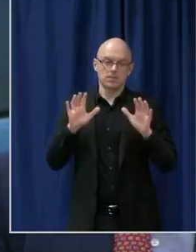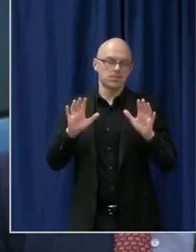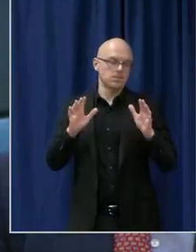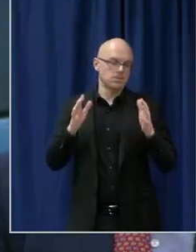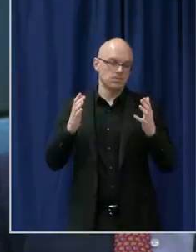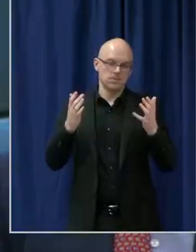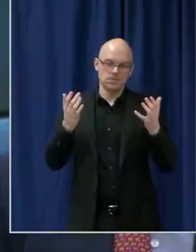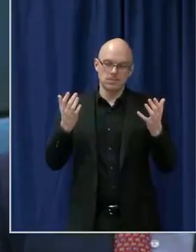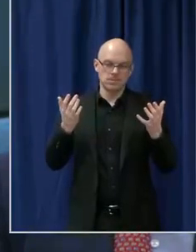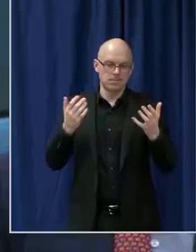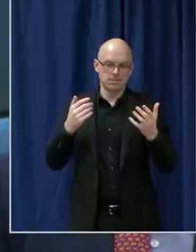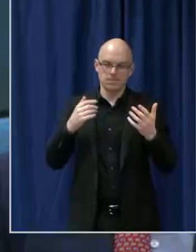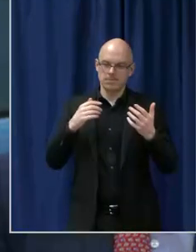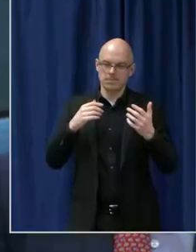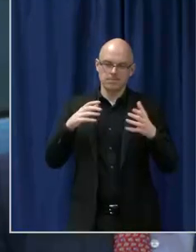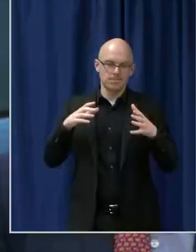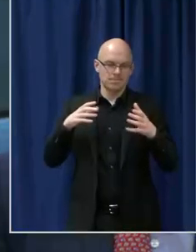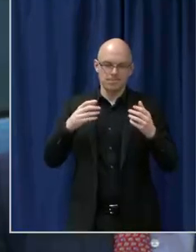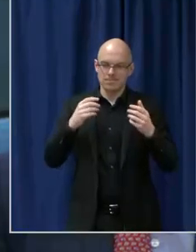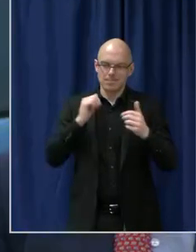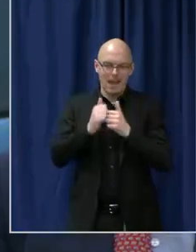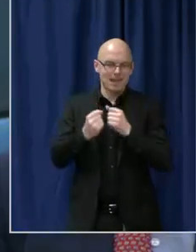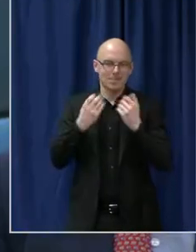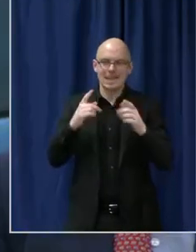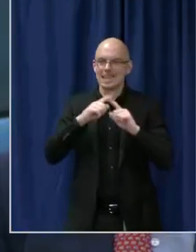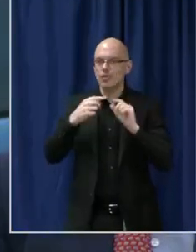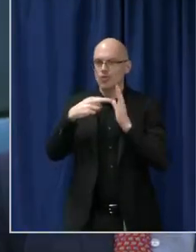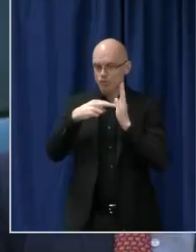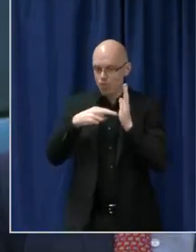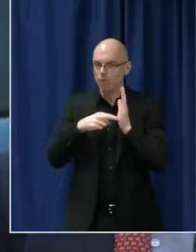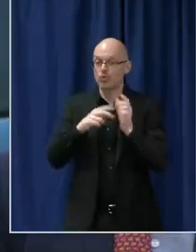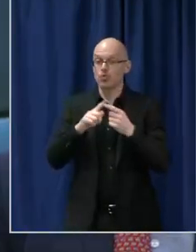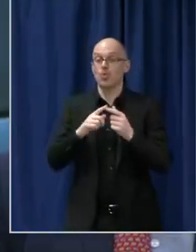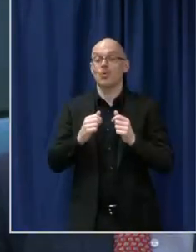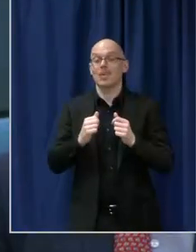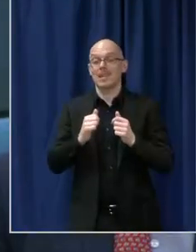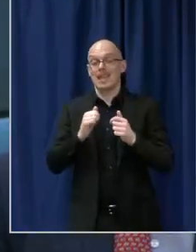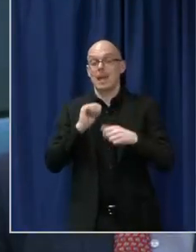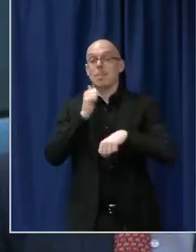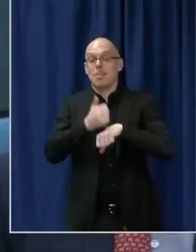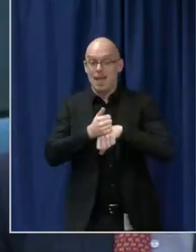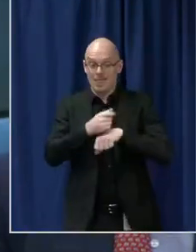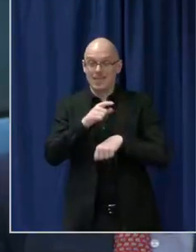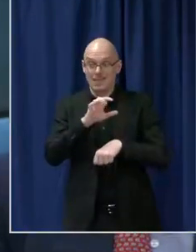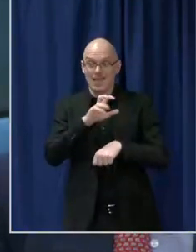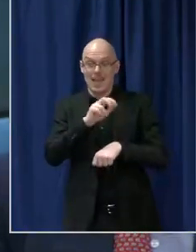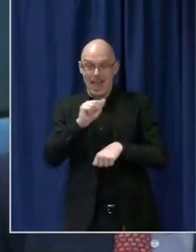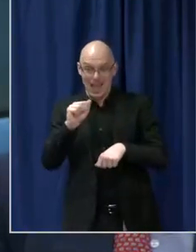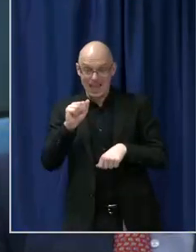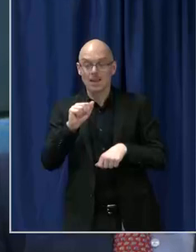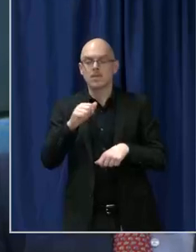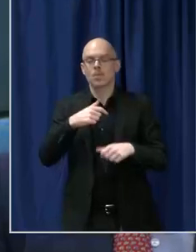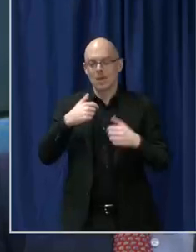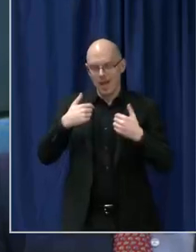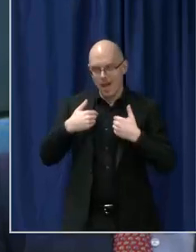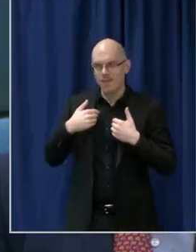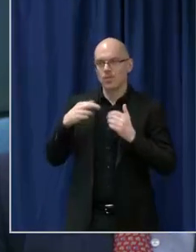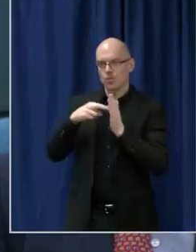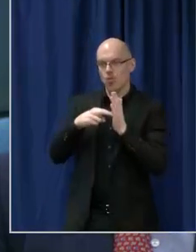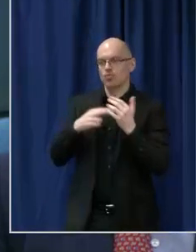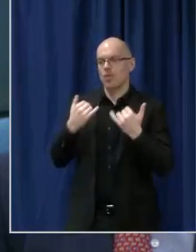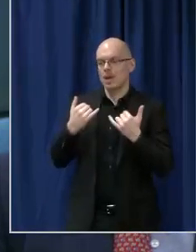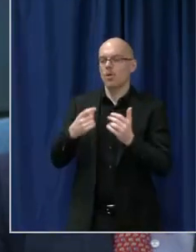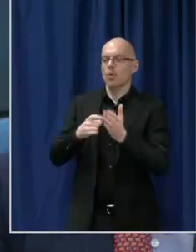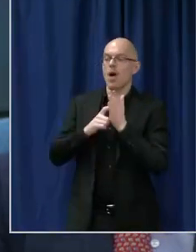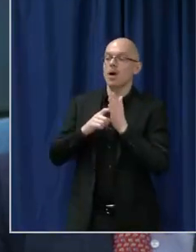of rules to implement it. So there are actually requirements in place to require cell phones to be accessible to people with